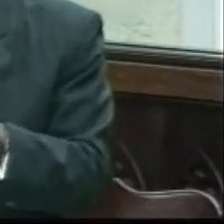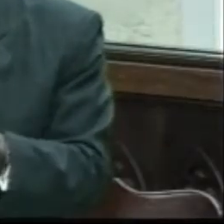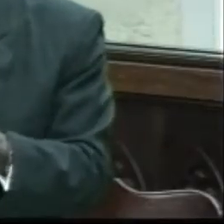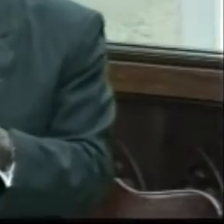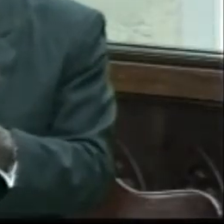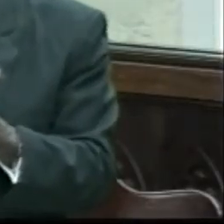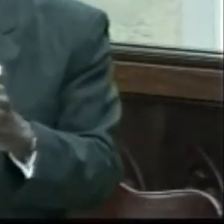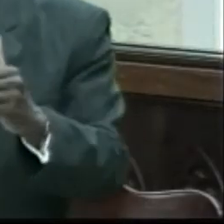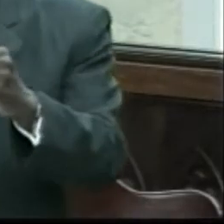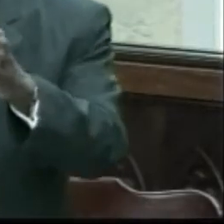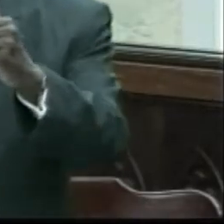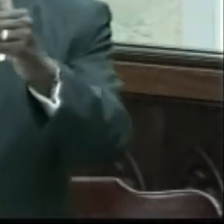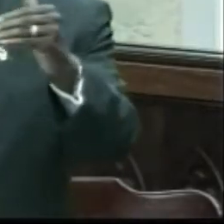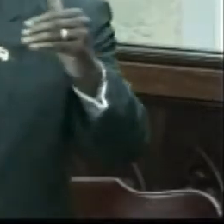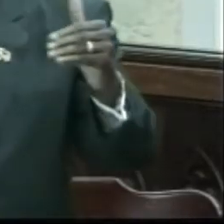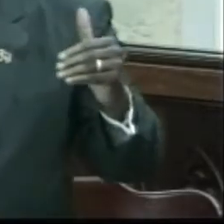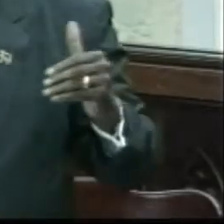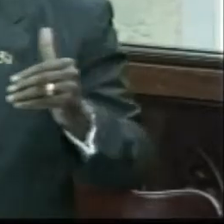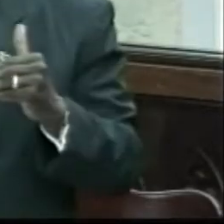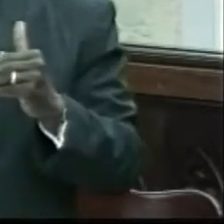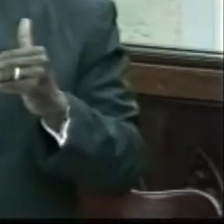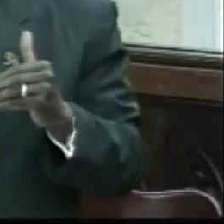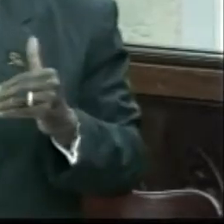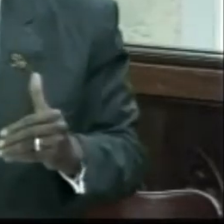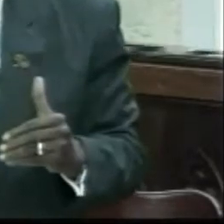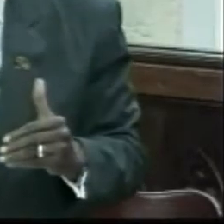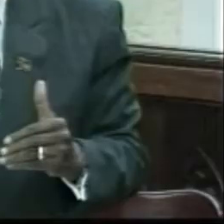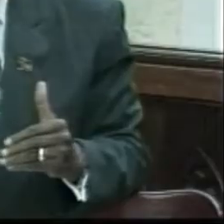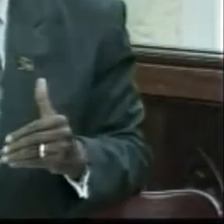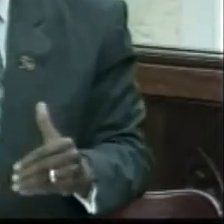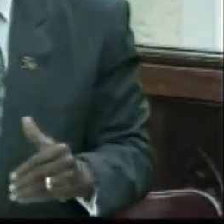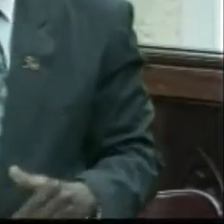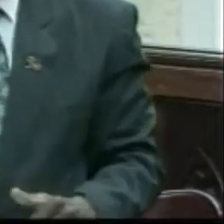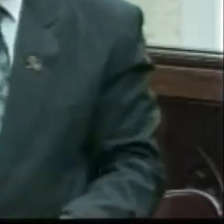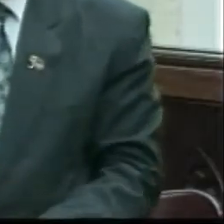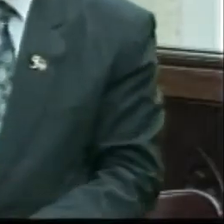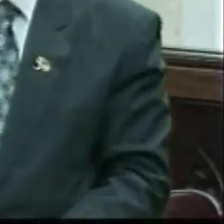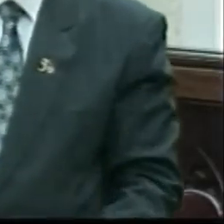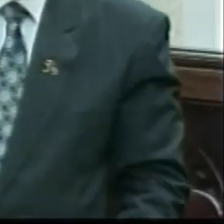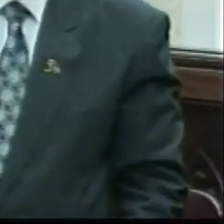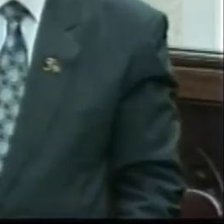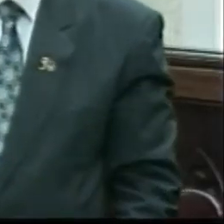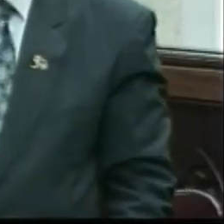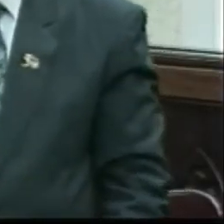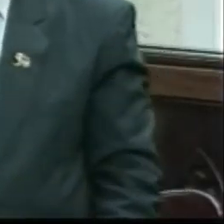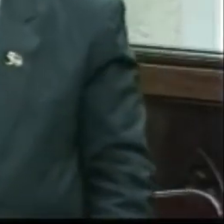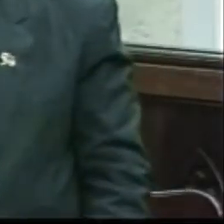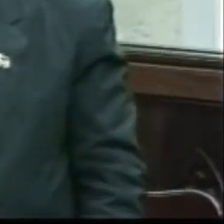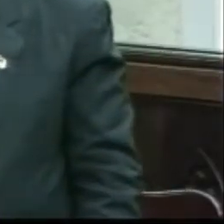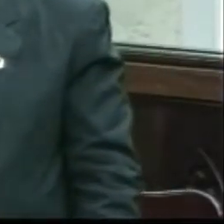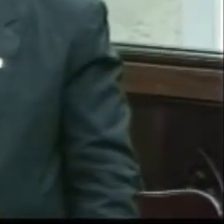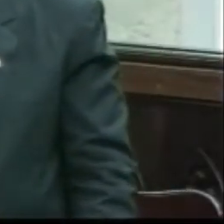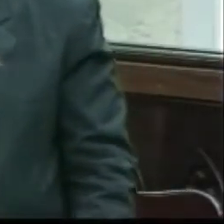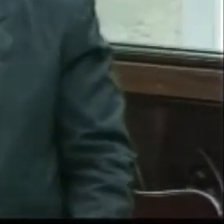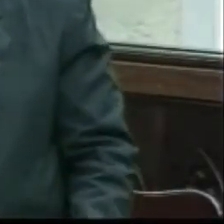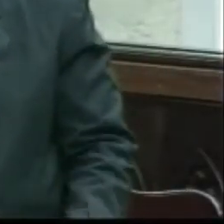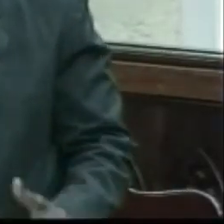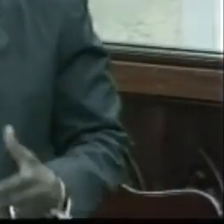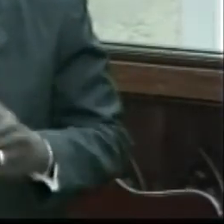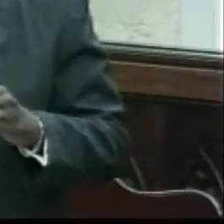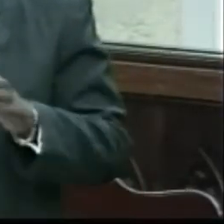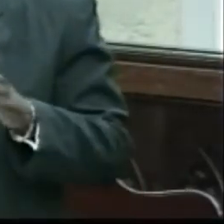vocational qualification is now getting formal recognition in the new qualifications order of